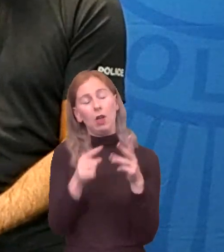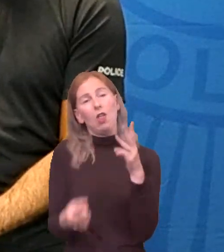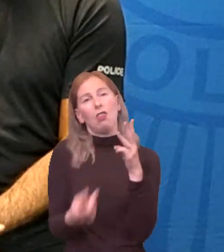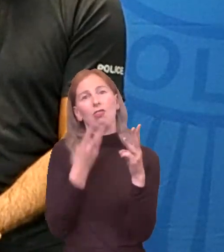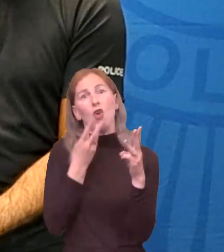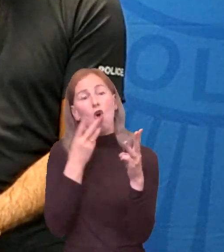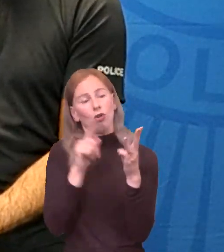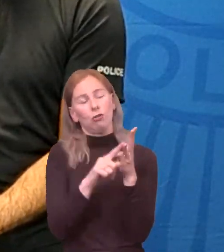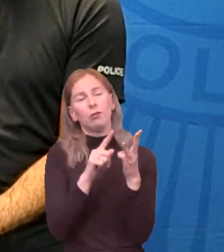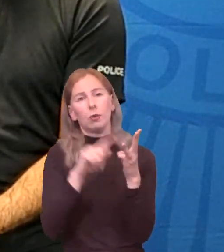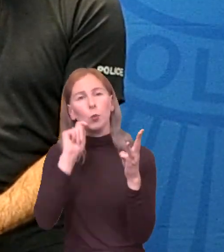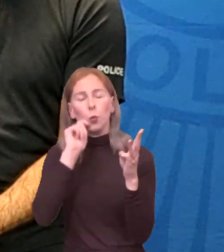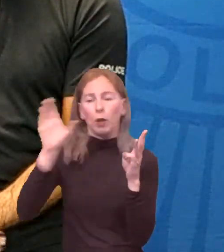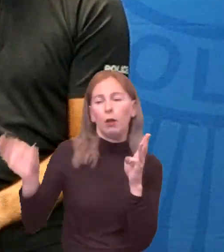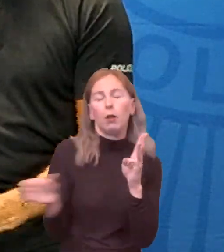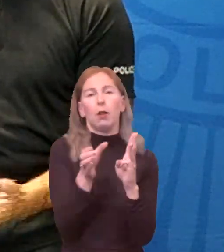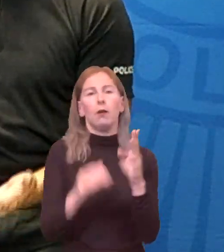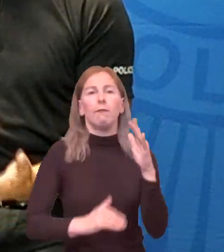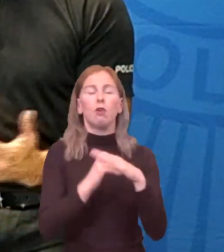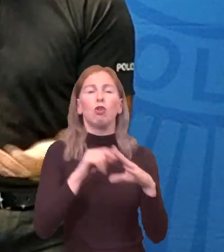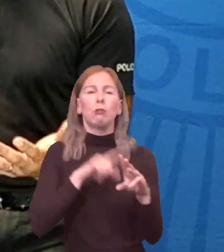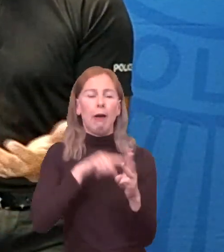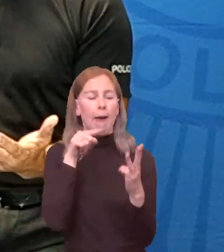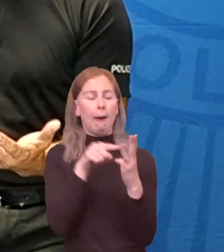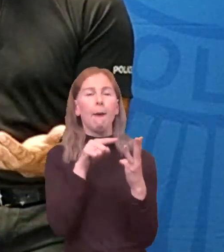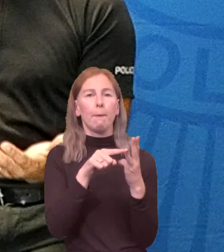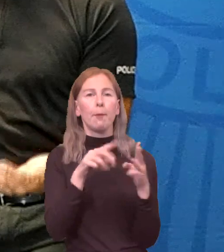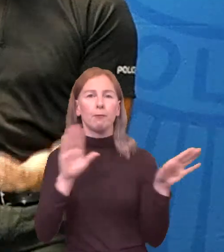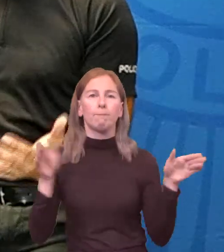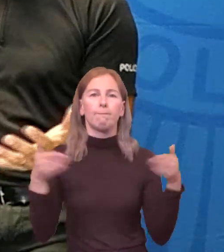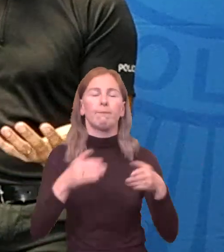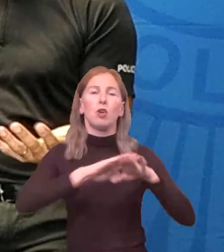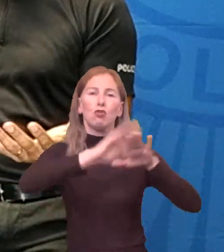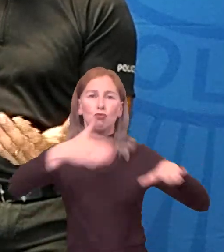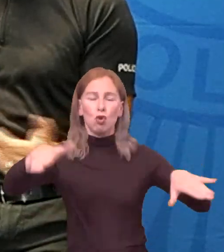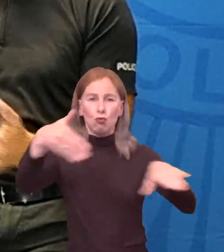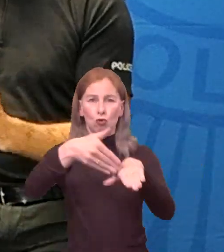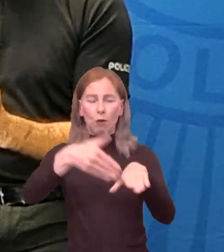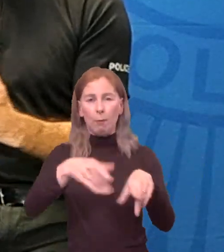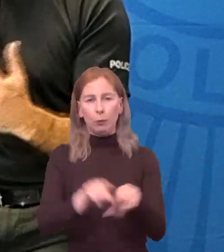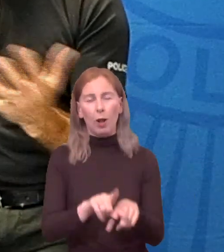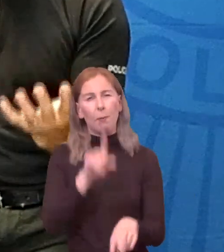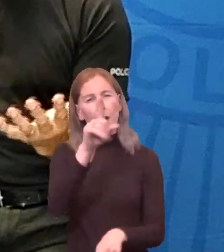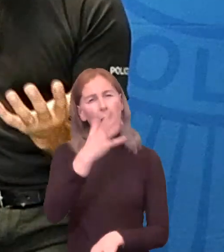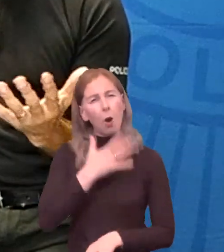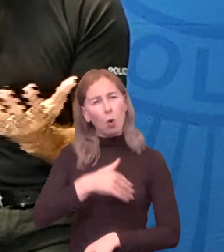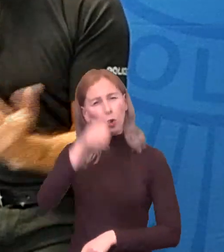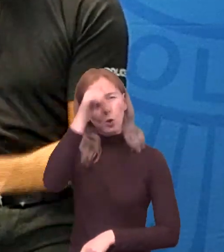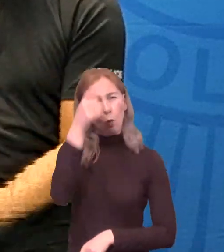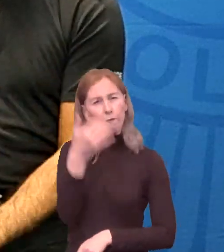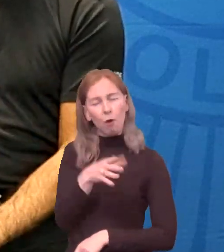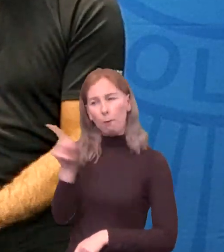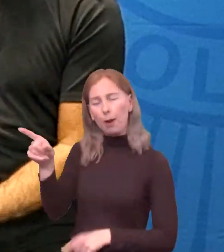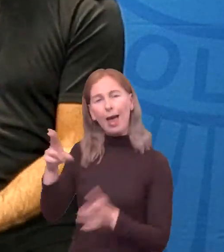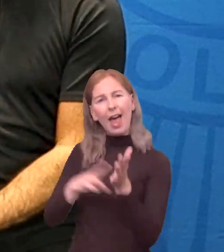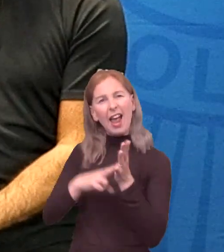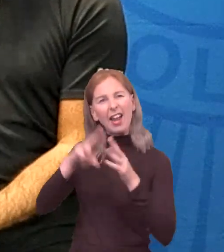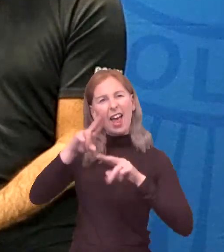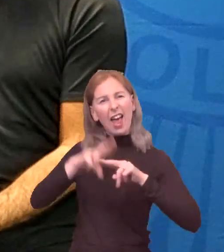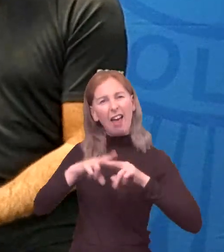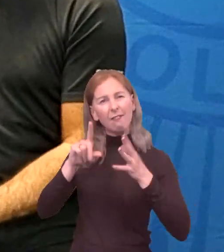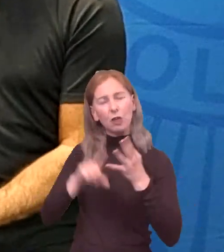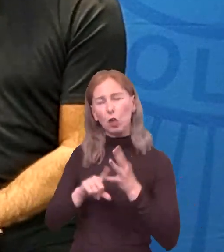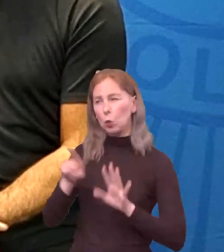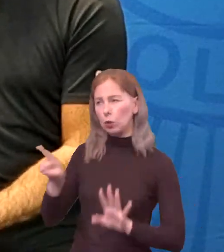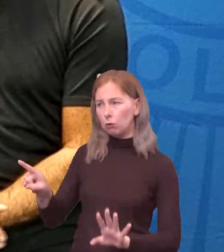assist Holly and Laura. What I would like to know, though, I think from the NFU, because there is a discrepancy around the region, is just